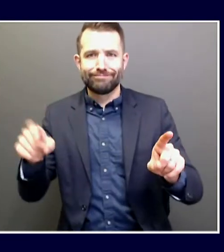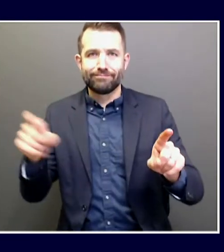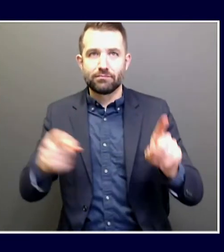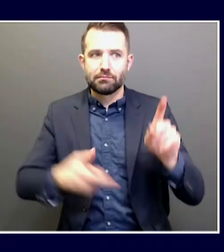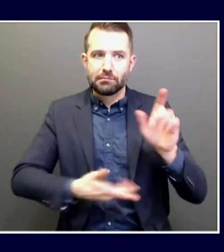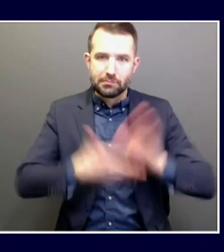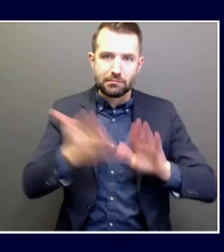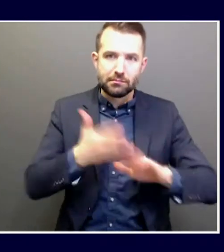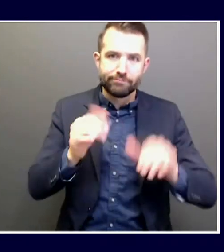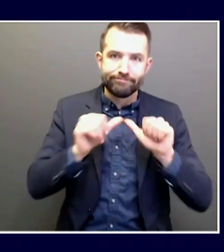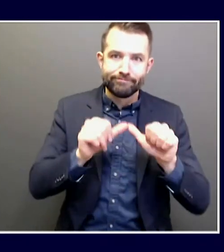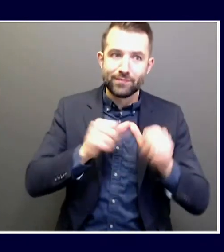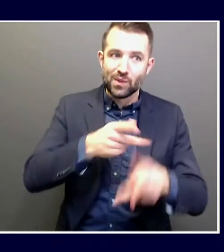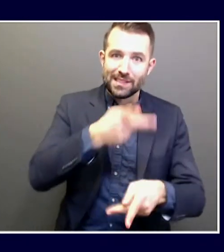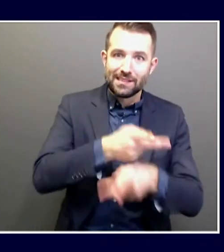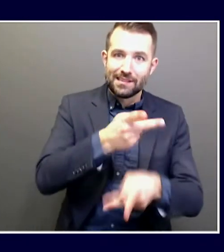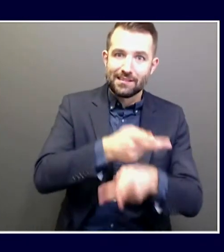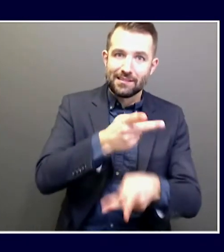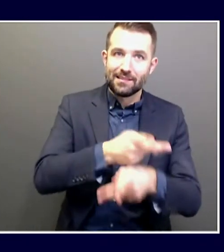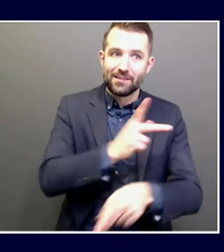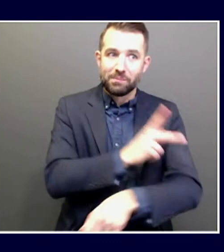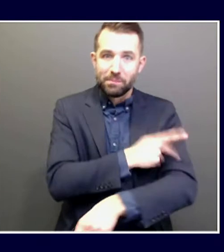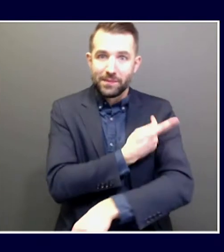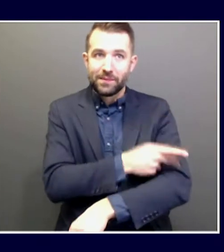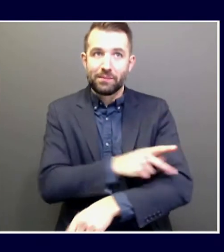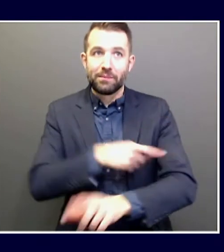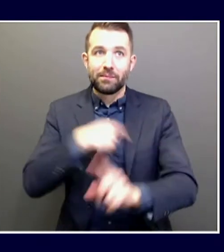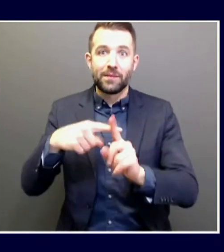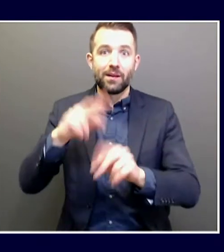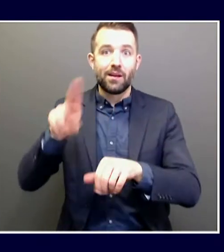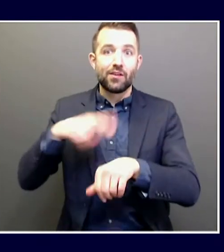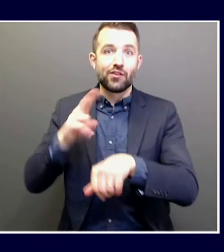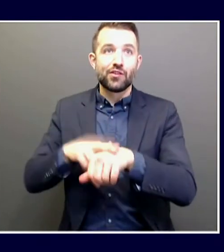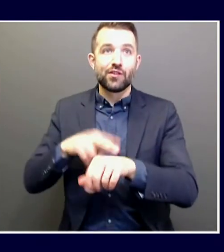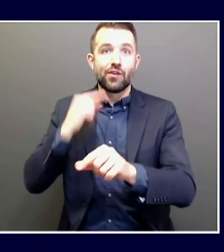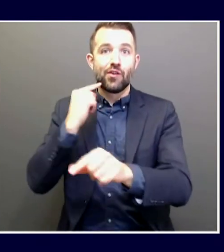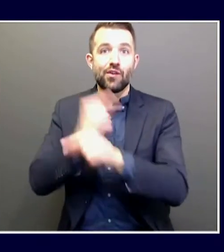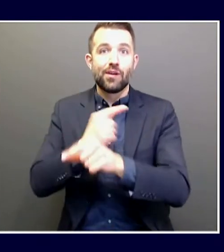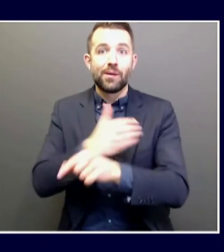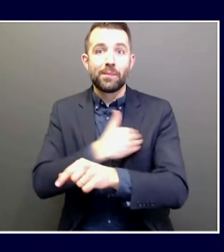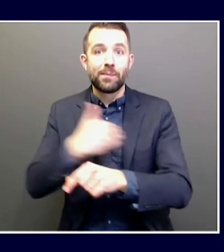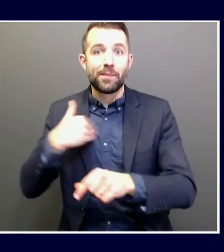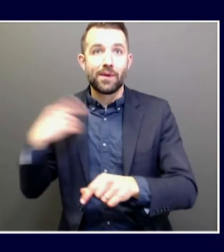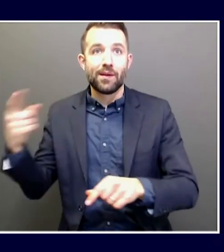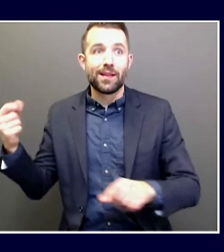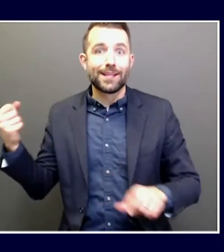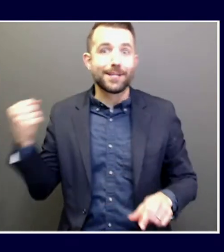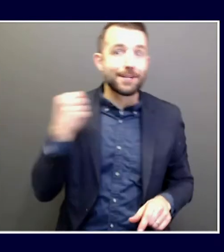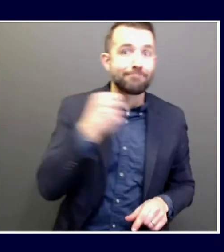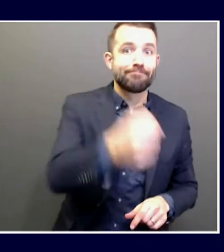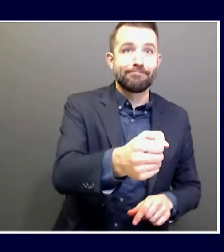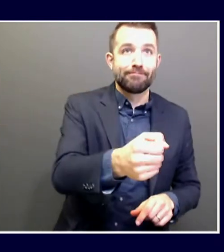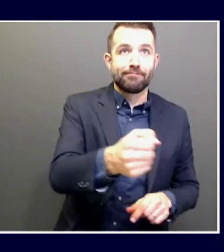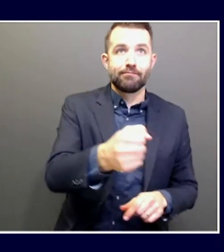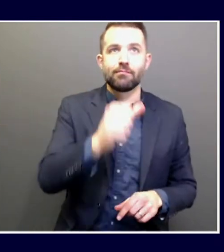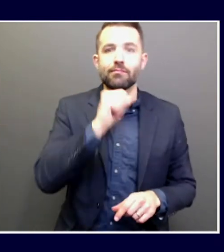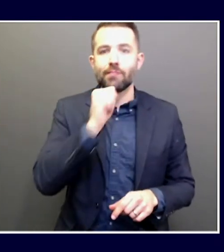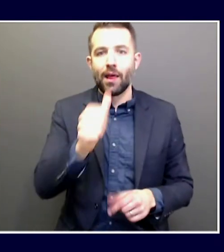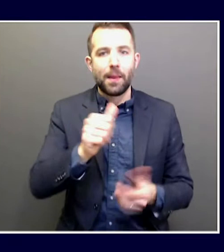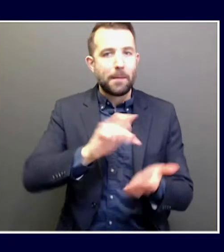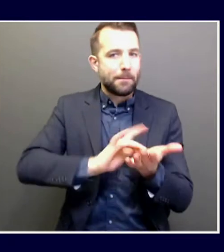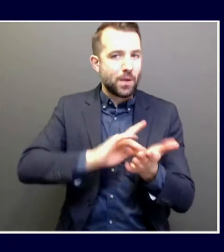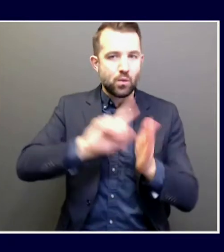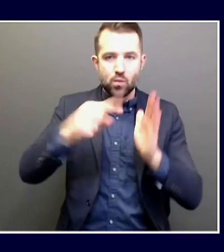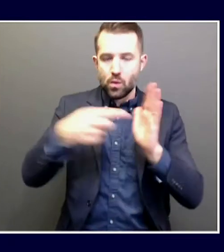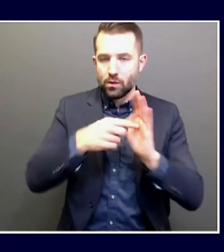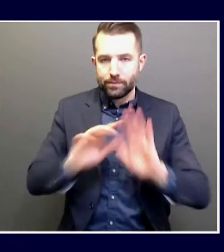to match the Guard into non-clinical jobs that frees up some clinician to be able to help a patient or